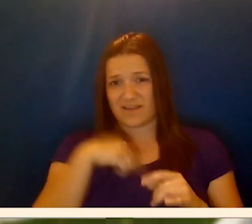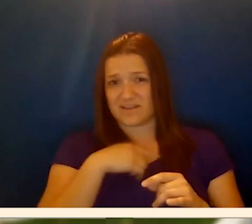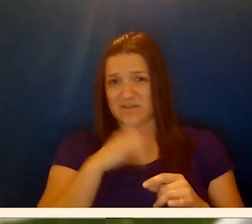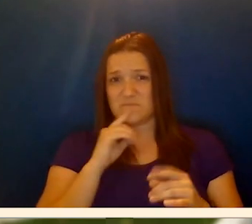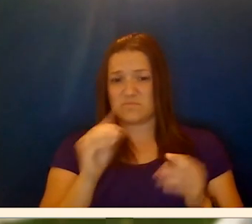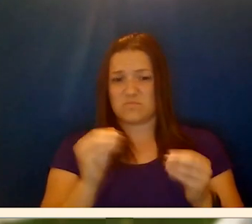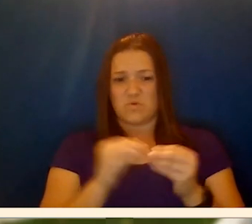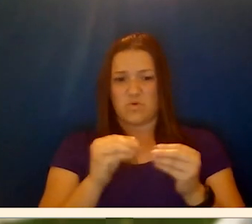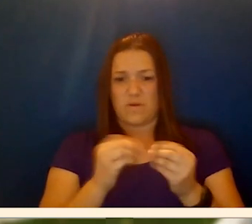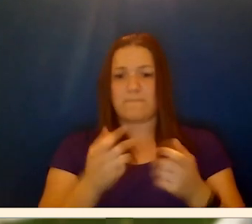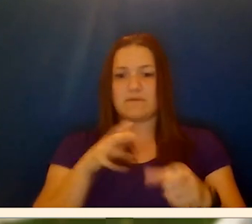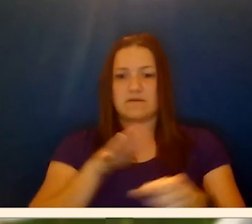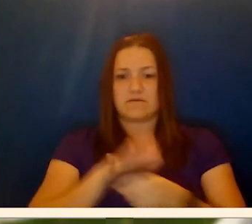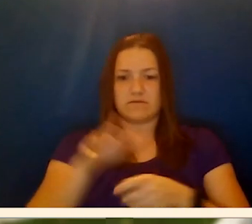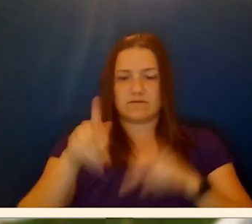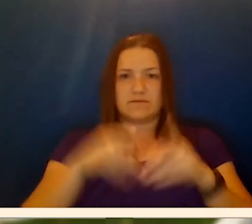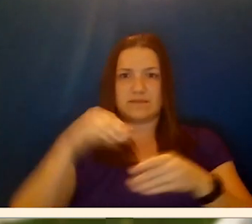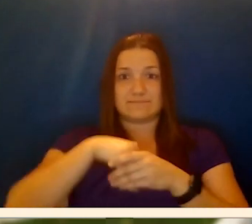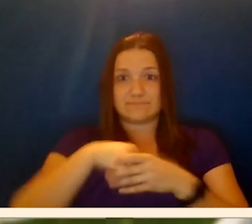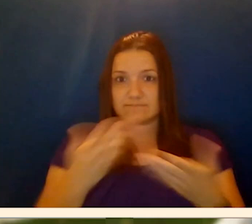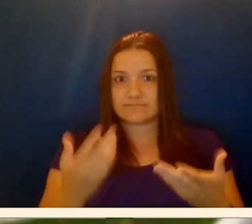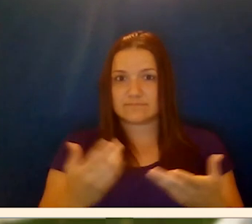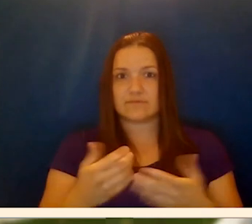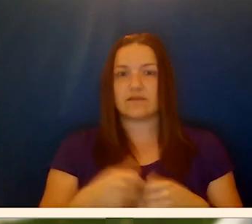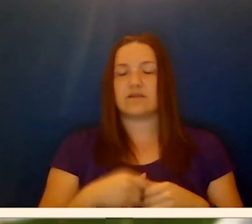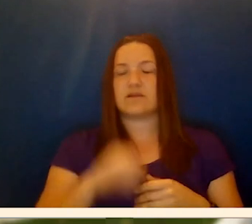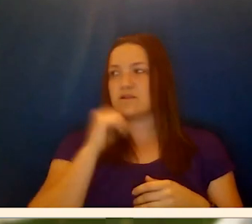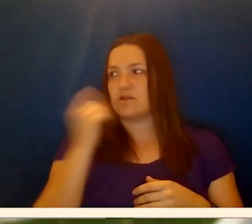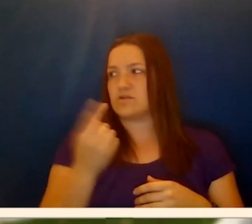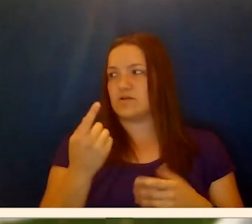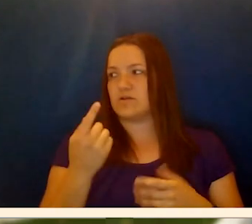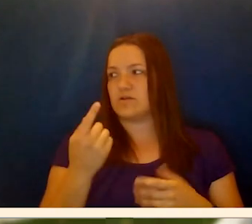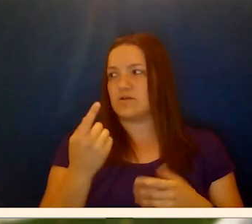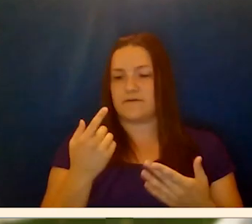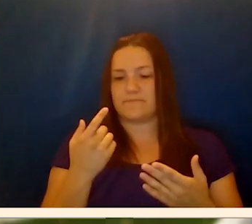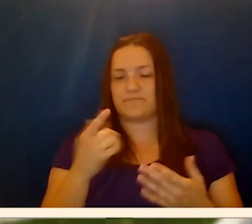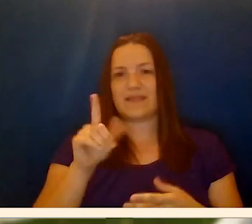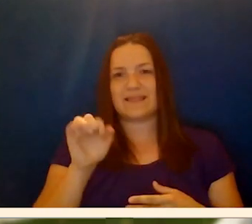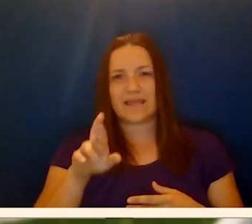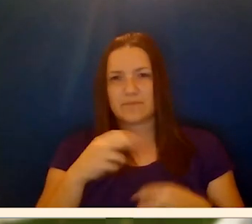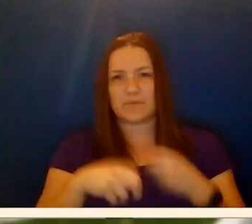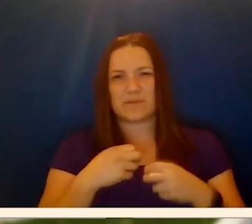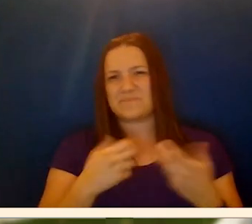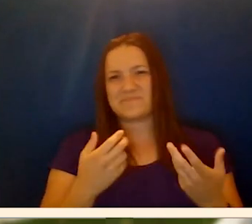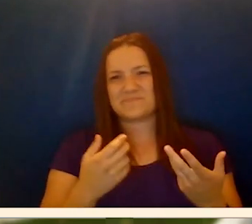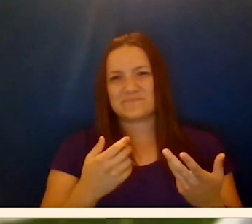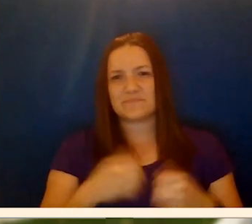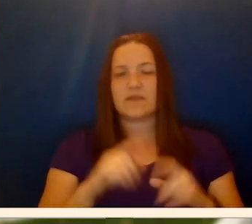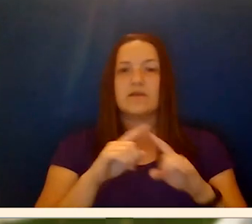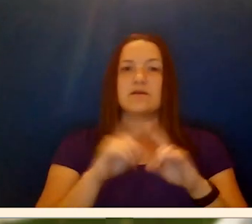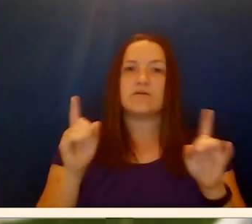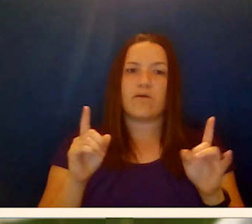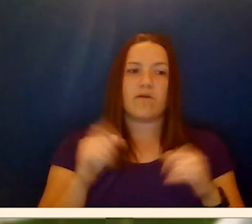a physical capacity issue, and not as much as a labor issue.